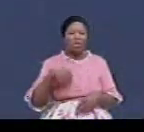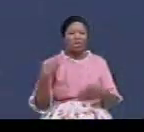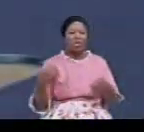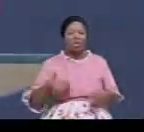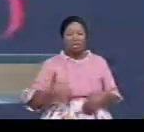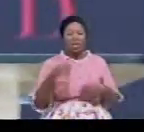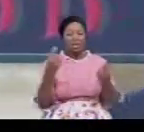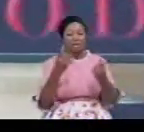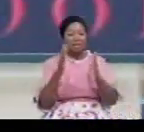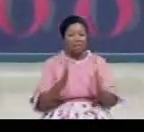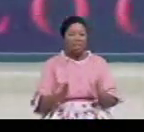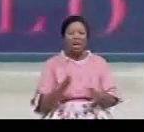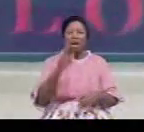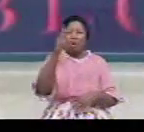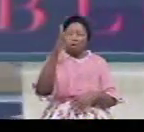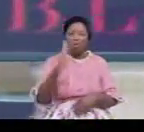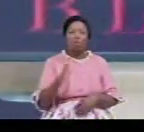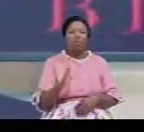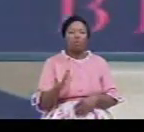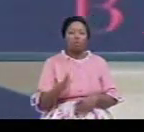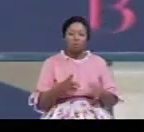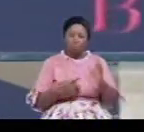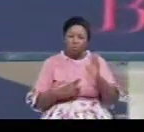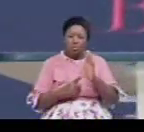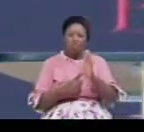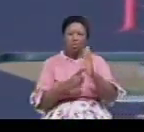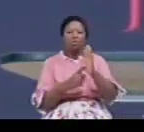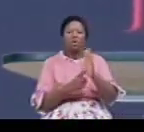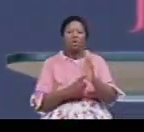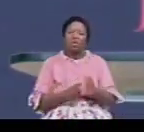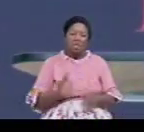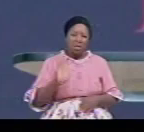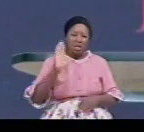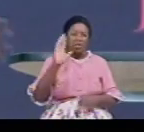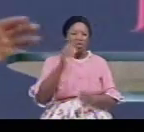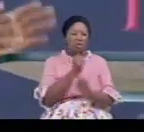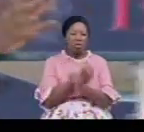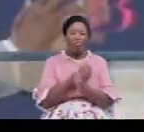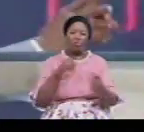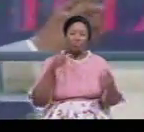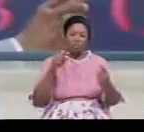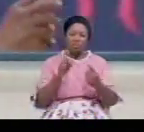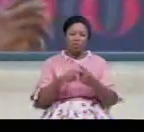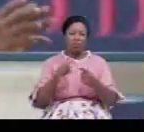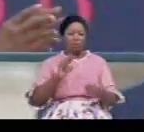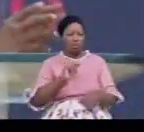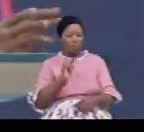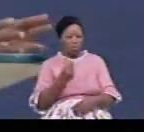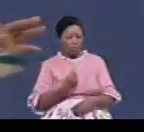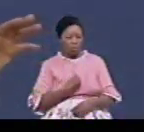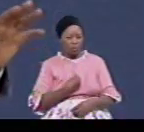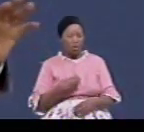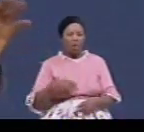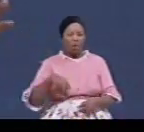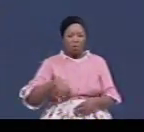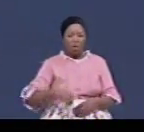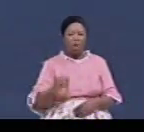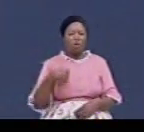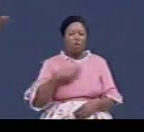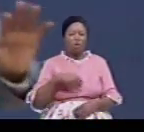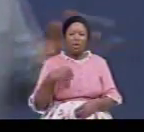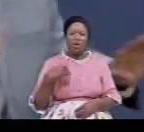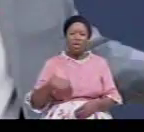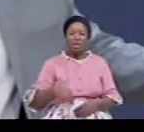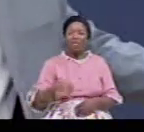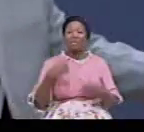God commendeth his love to us. While we were yet sinners,